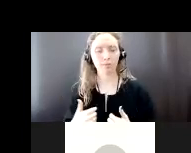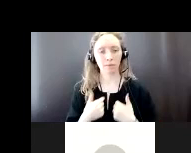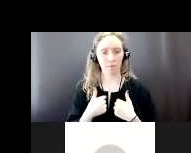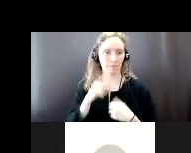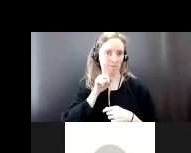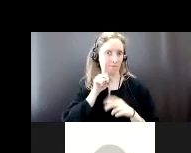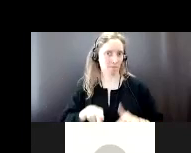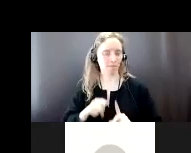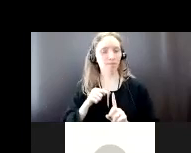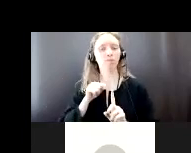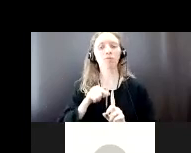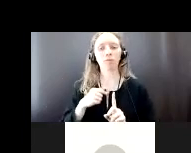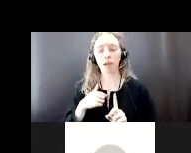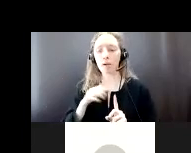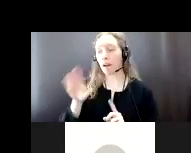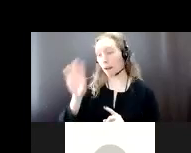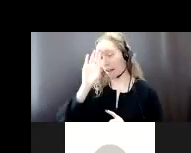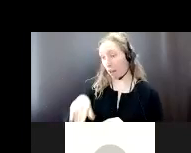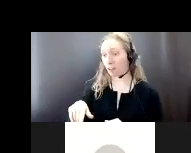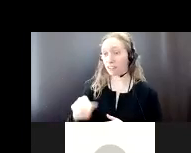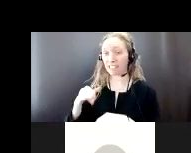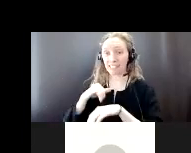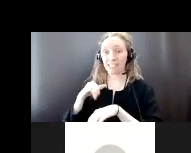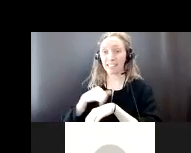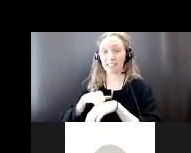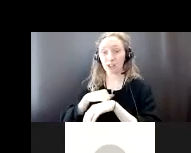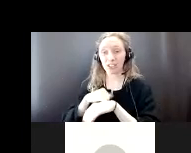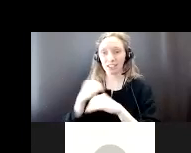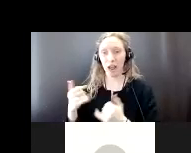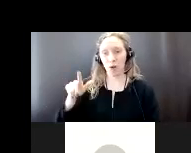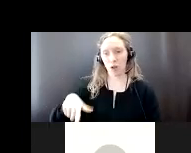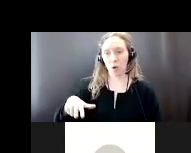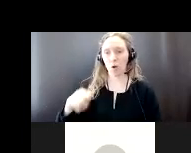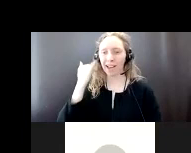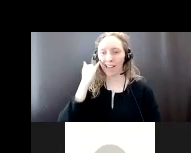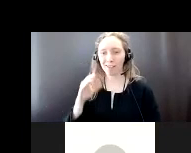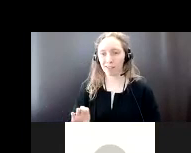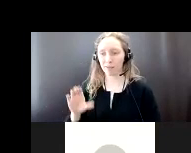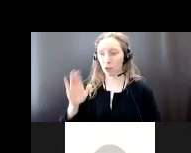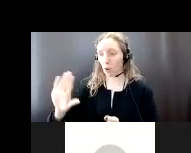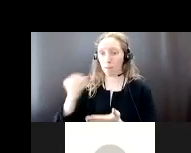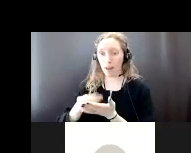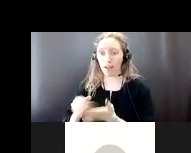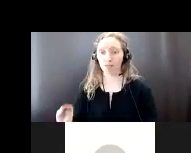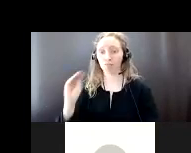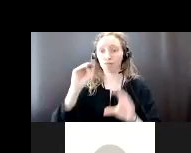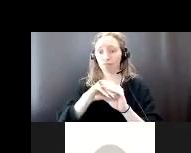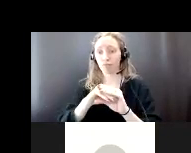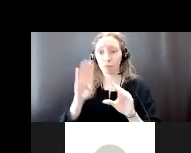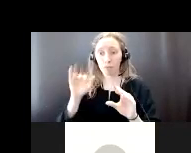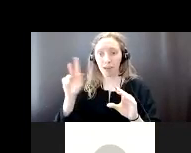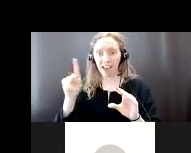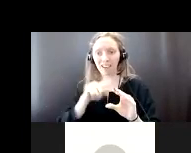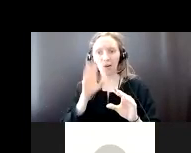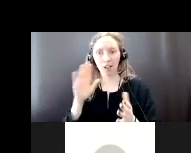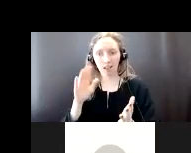interest rates are really low. Don't put your money in the bank. You put your money in the bank, you're not getting anything, right? So